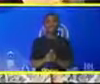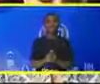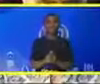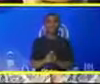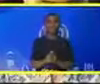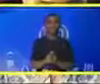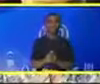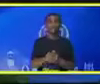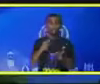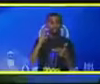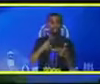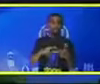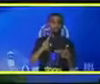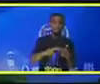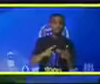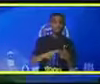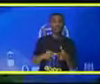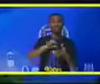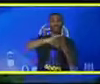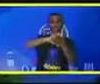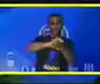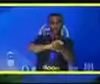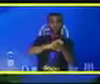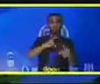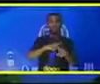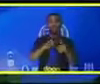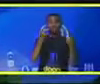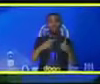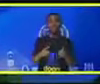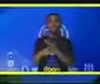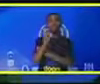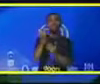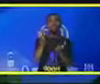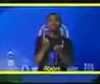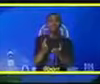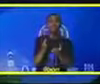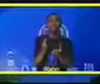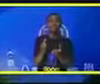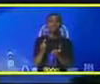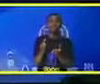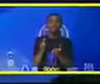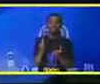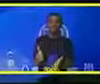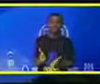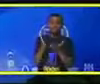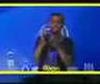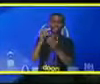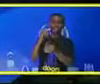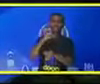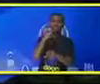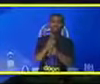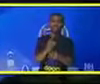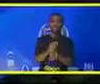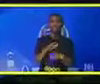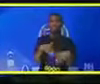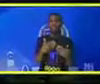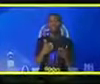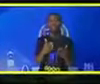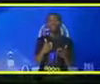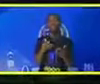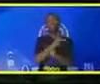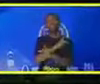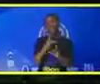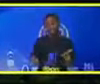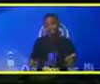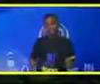baker, congratulations. But when God wanted to lift him, he gave the king. You are where you are because of the people